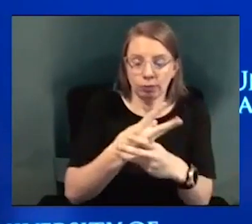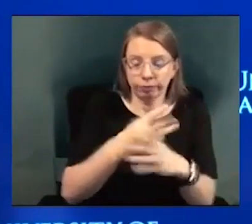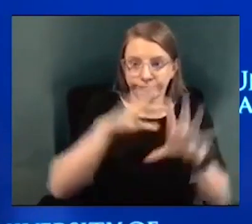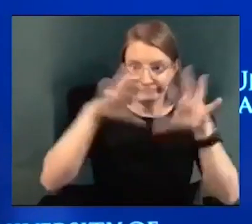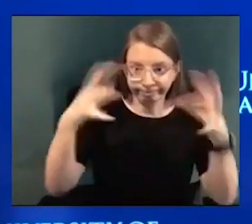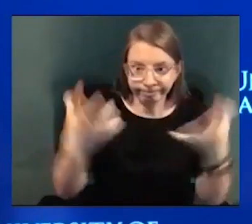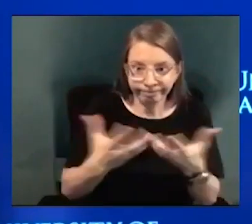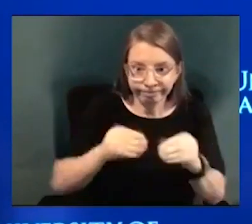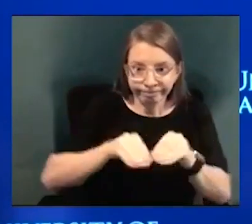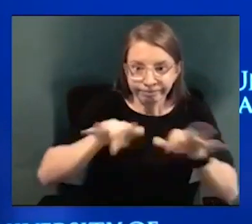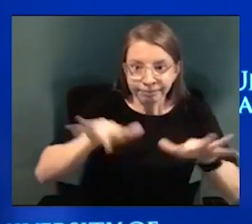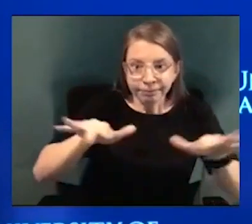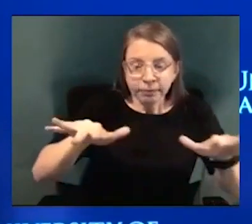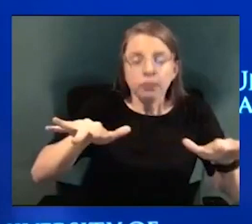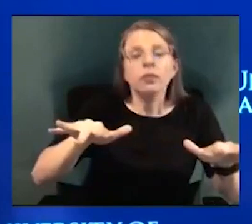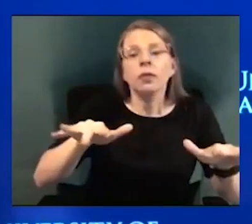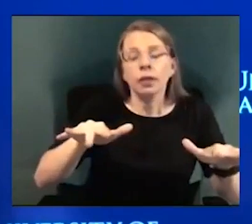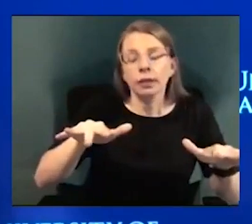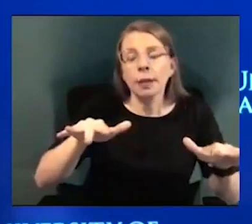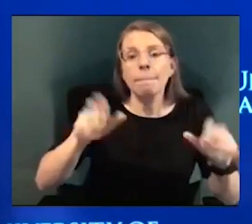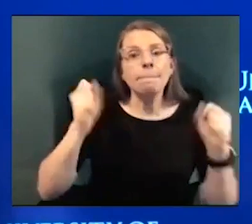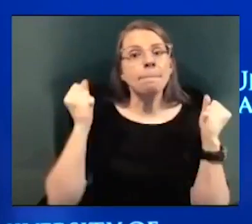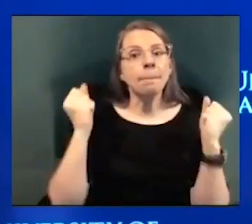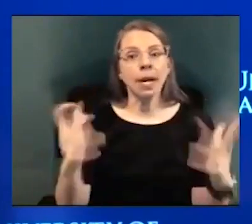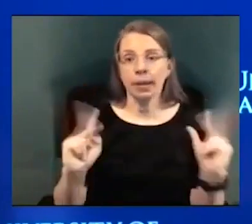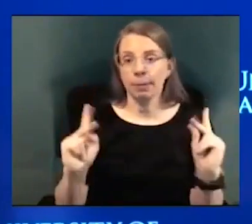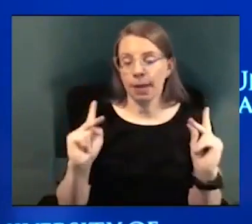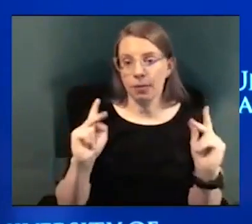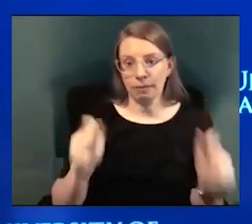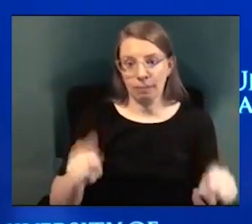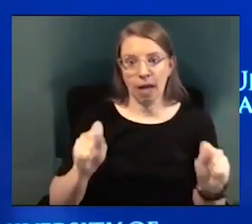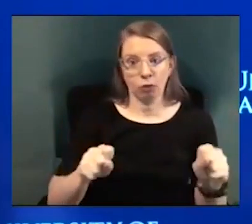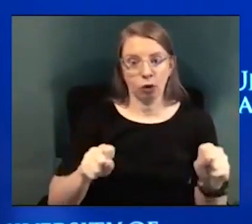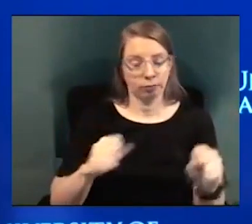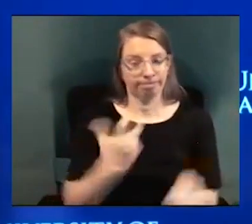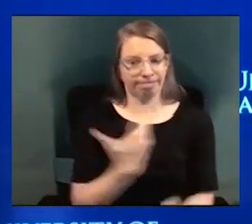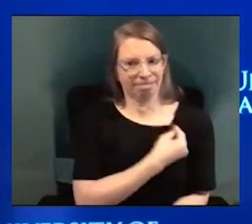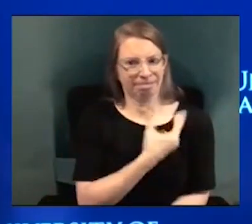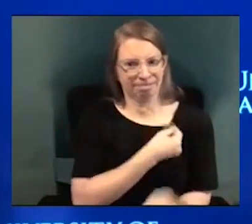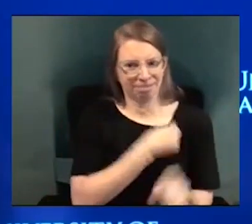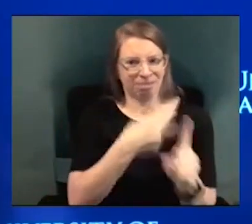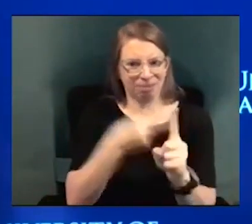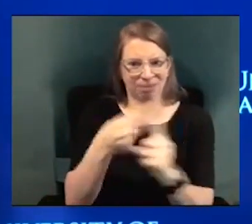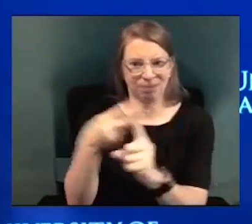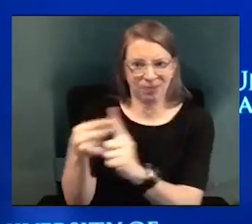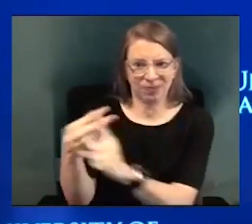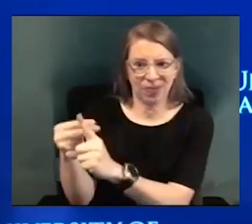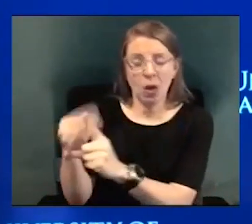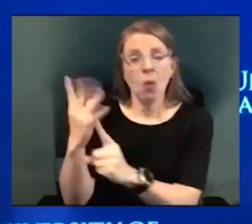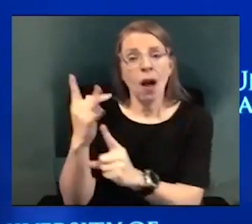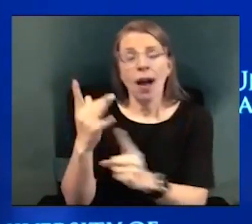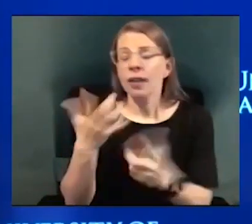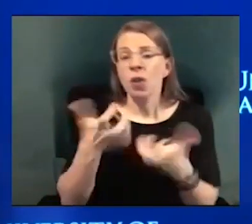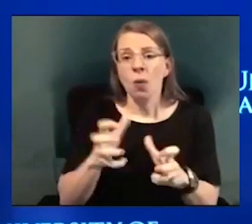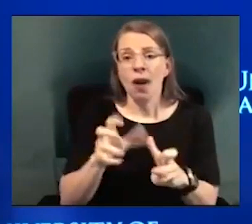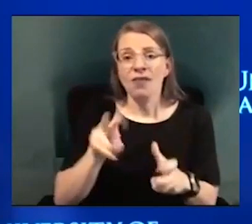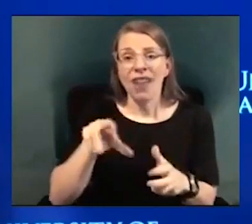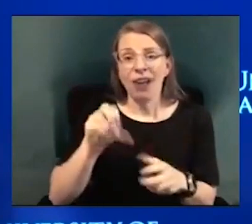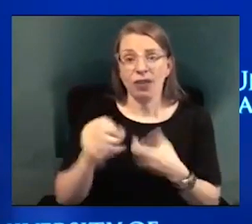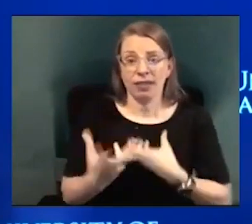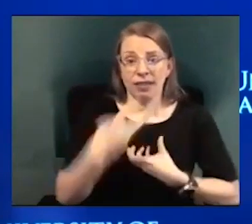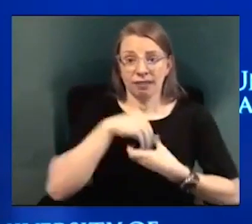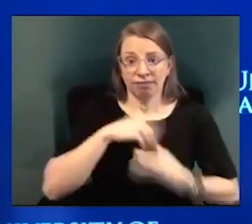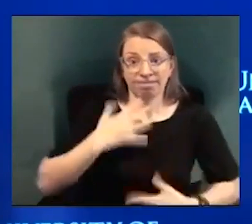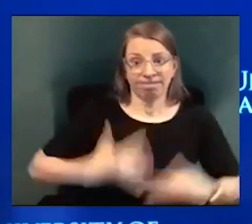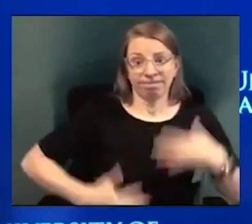to try to vaccinate as many people as possible so that the virus can't get in, reproduce, mutate, and spread.